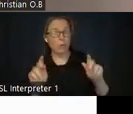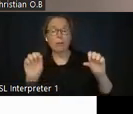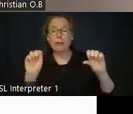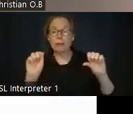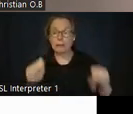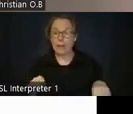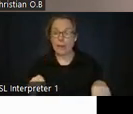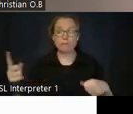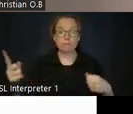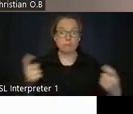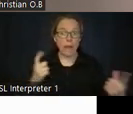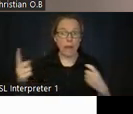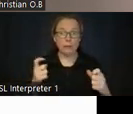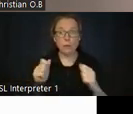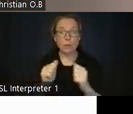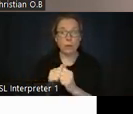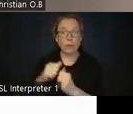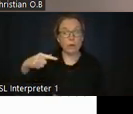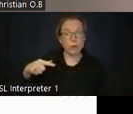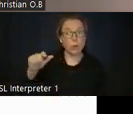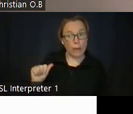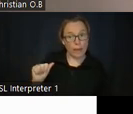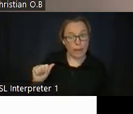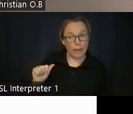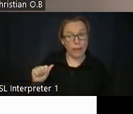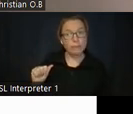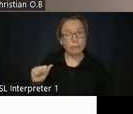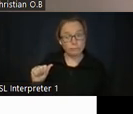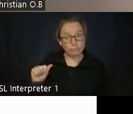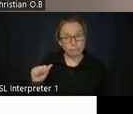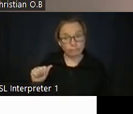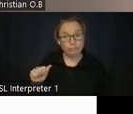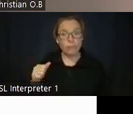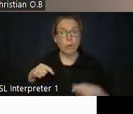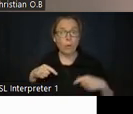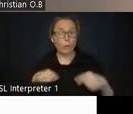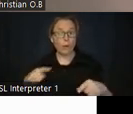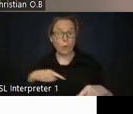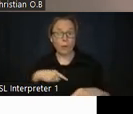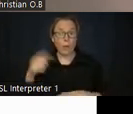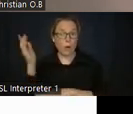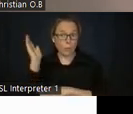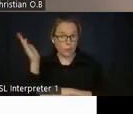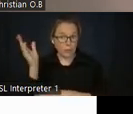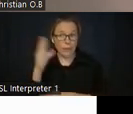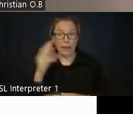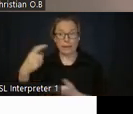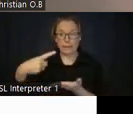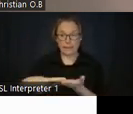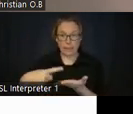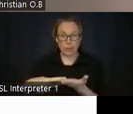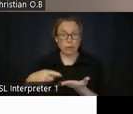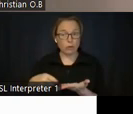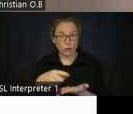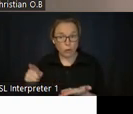ask questions using Zoom's Q&A feature. As the commissioners are presenting and or discussing things, if attendees